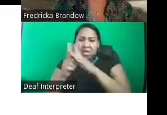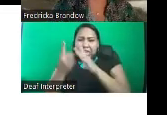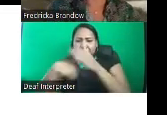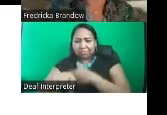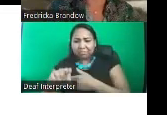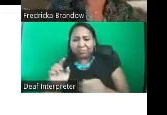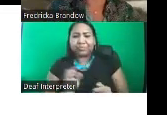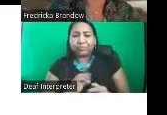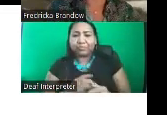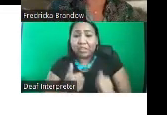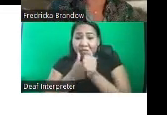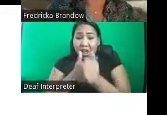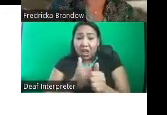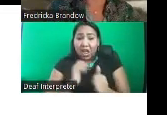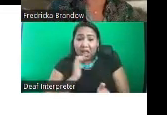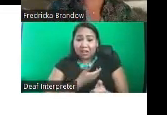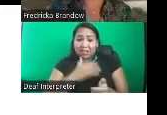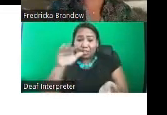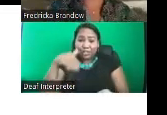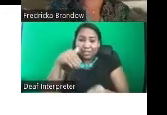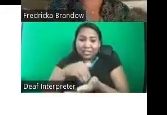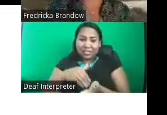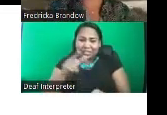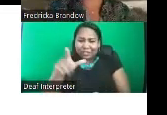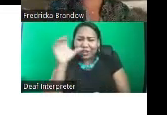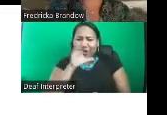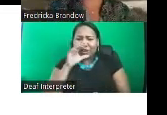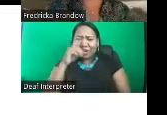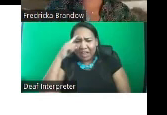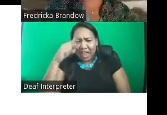of different, look us up, Lead Center, on all